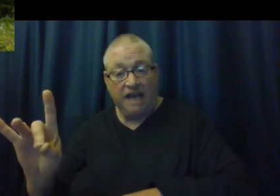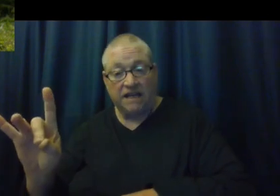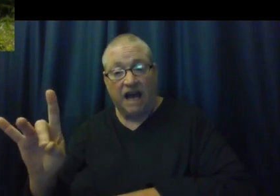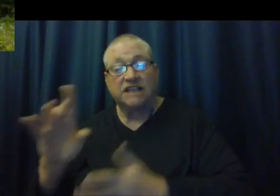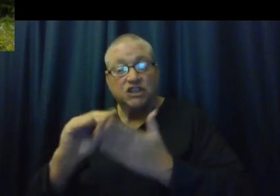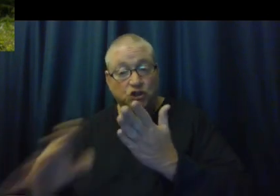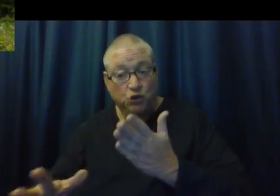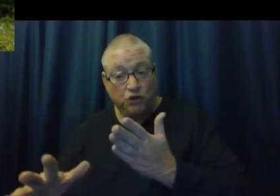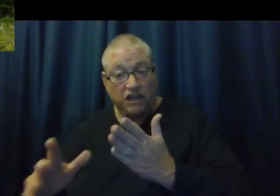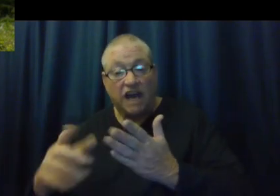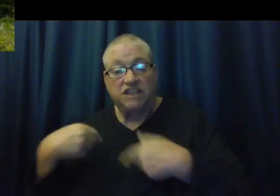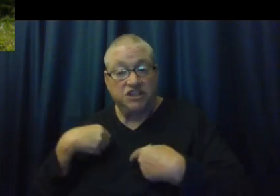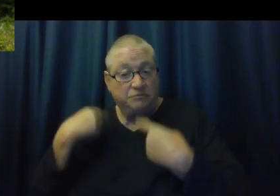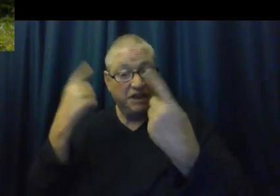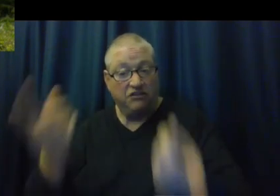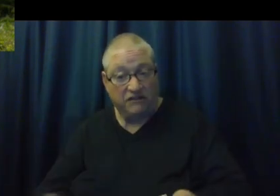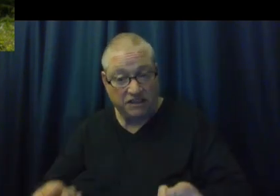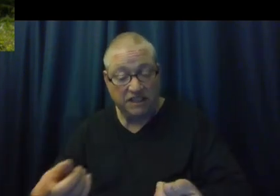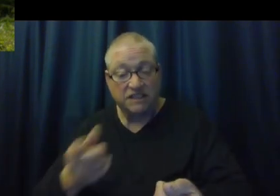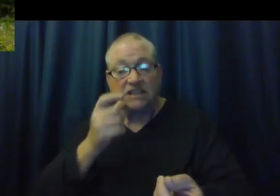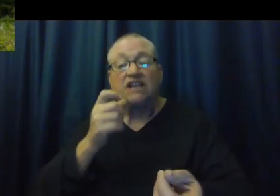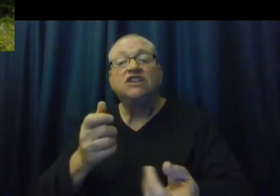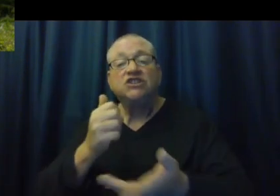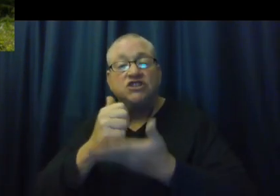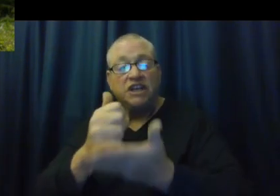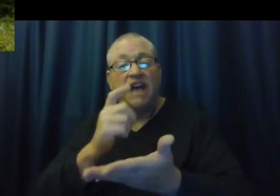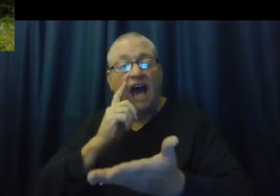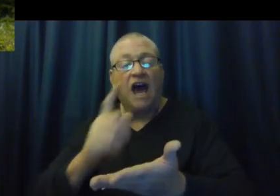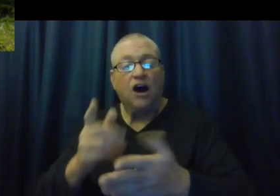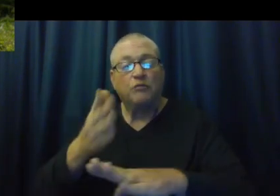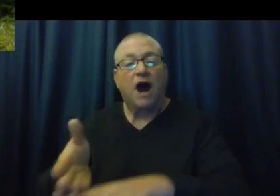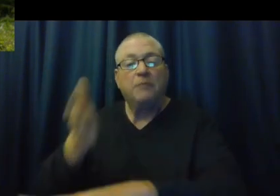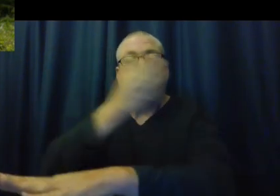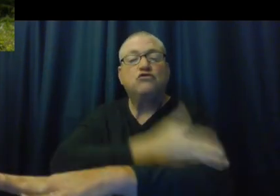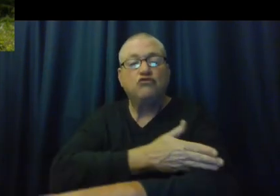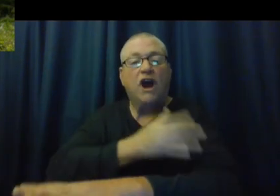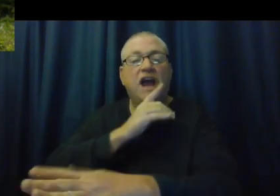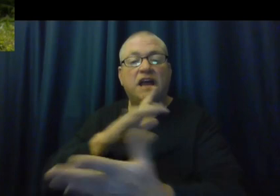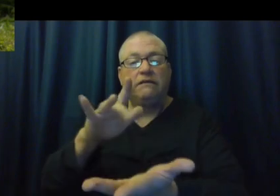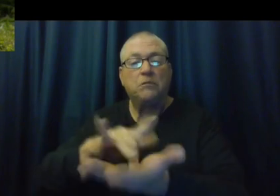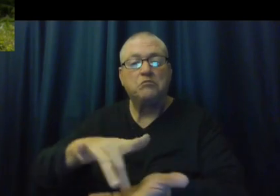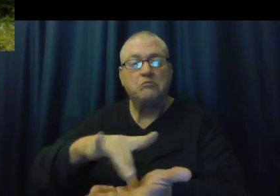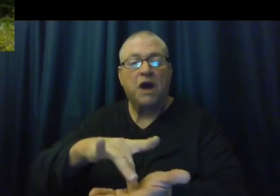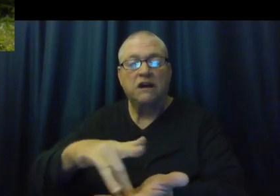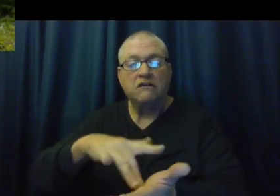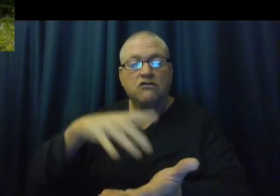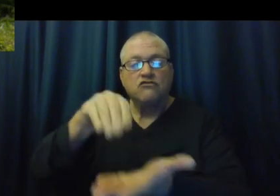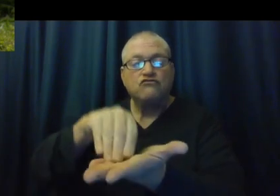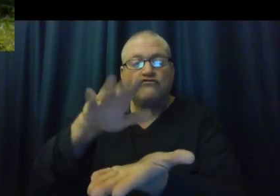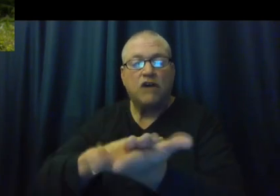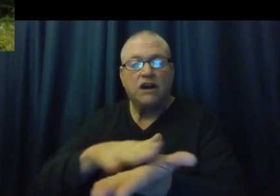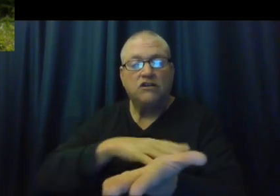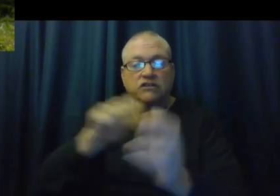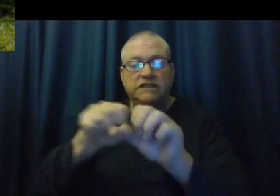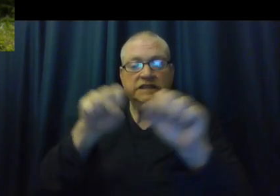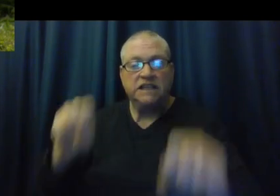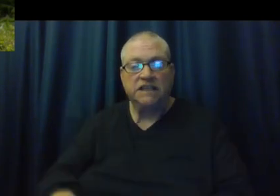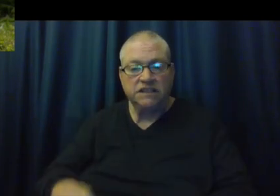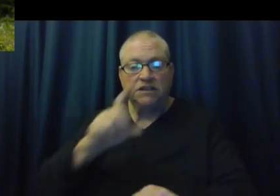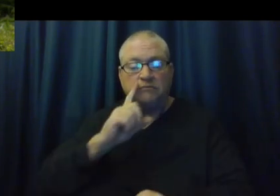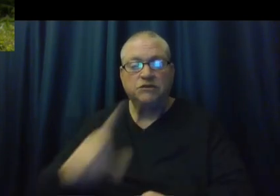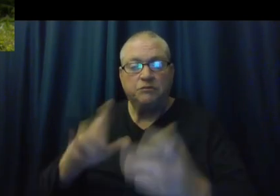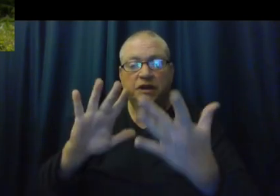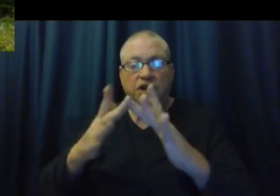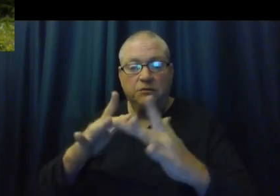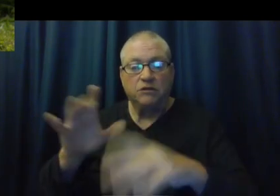student and has been here ever since. She facilitated the move to a new electronic medical record system and assisted with the Student Health